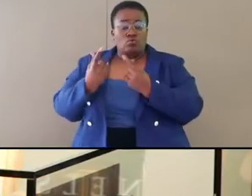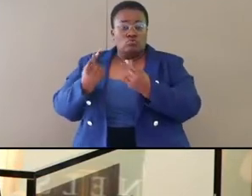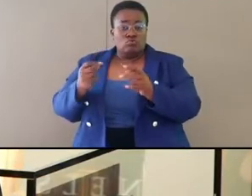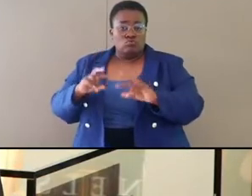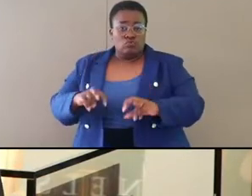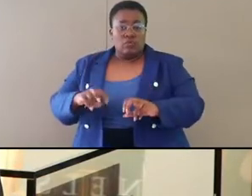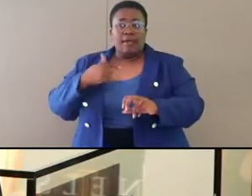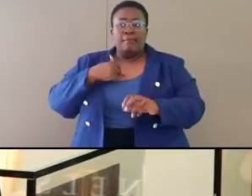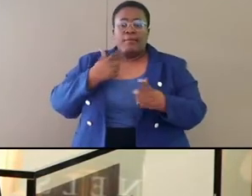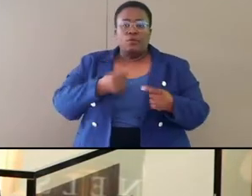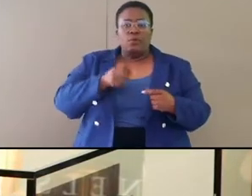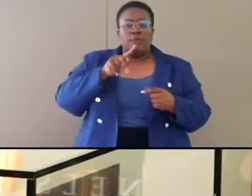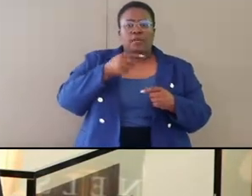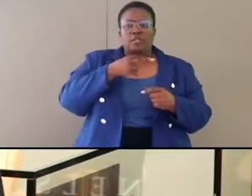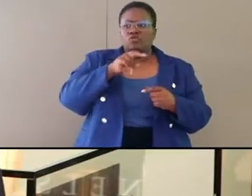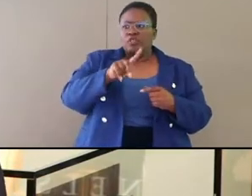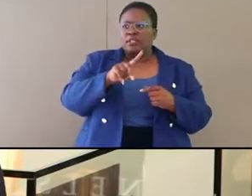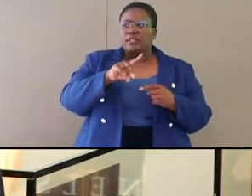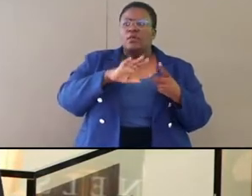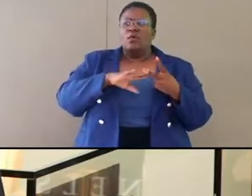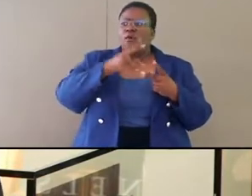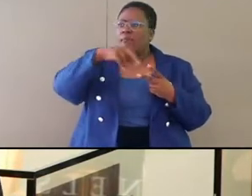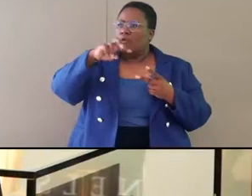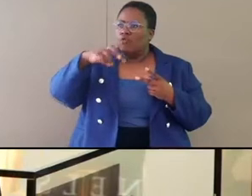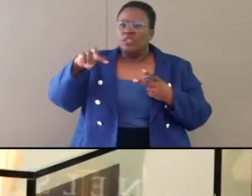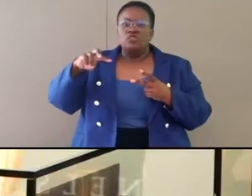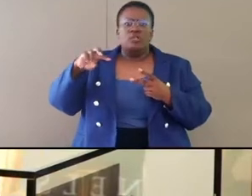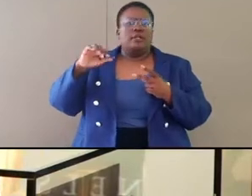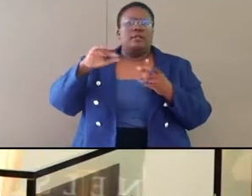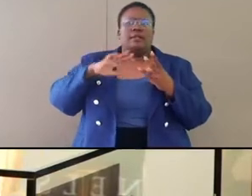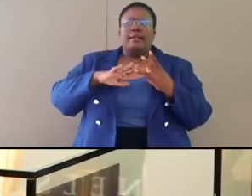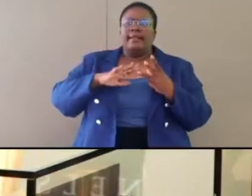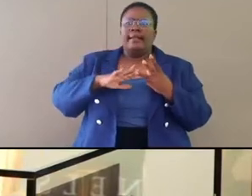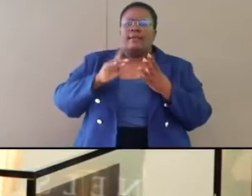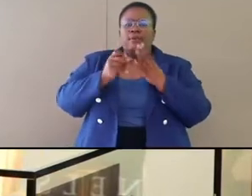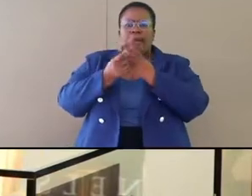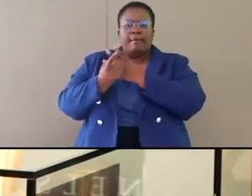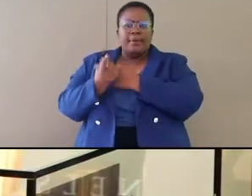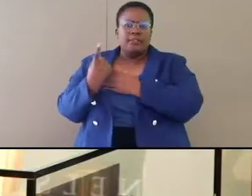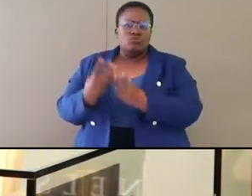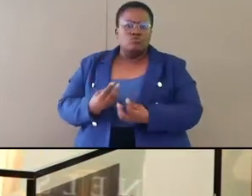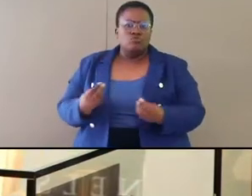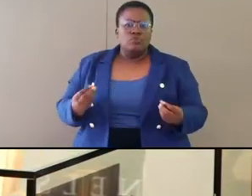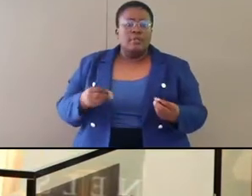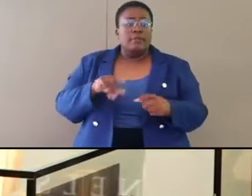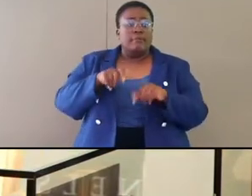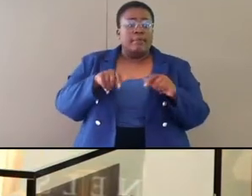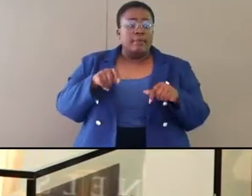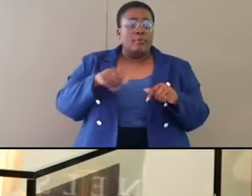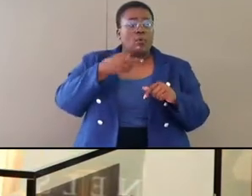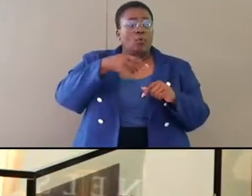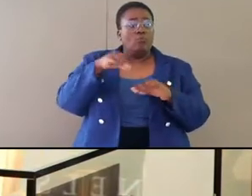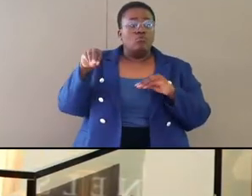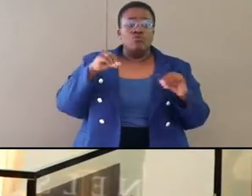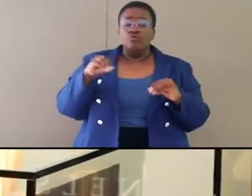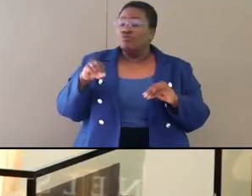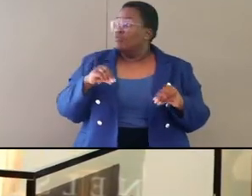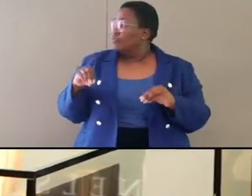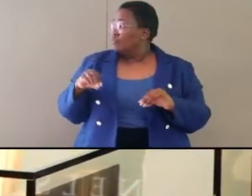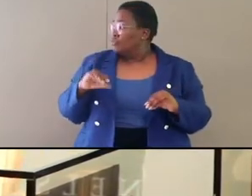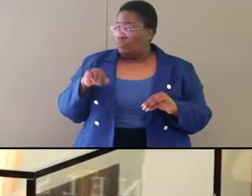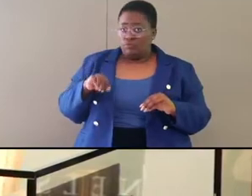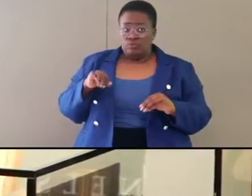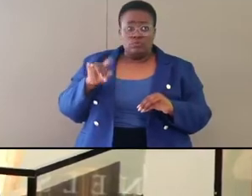my whole PhD on migration and mobility, like labor migration and what happens to children. People move around. And